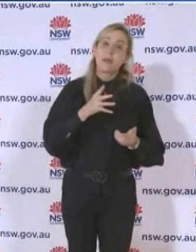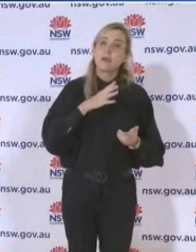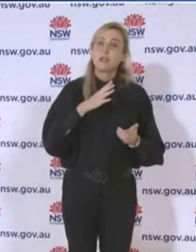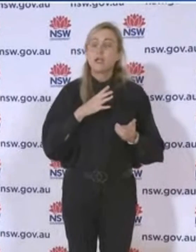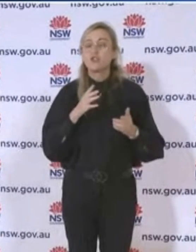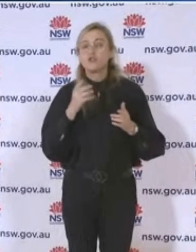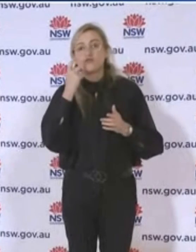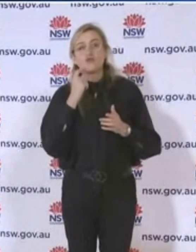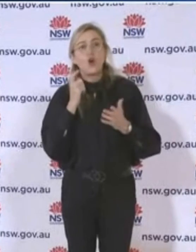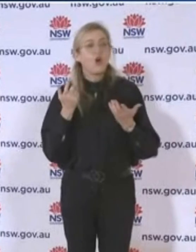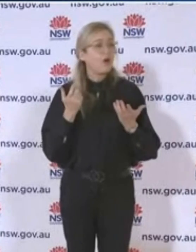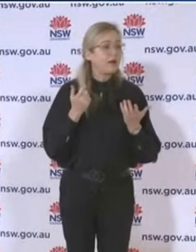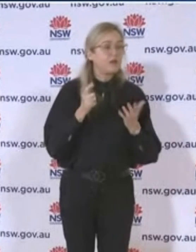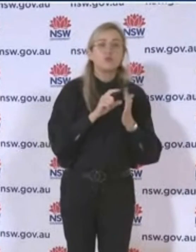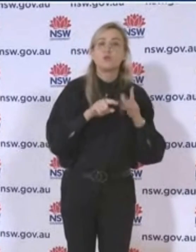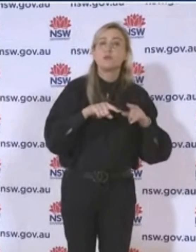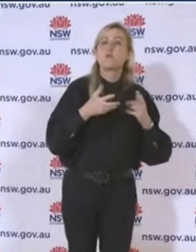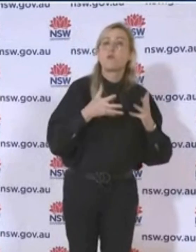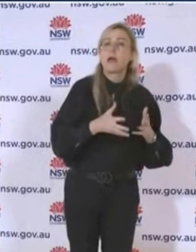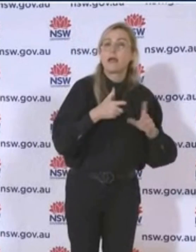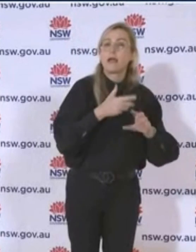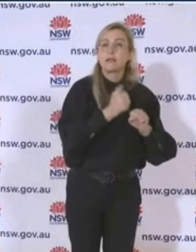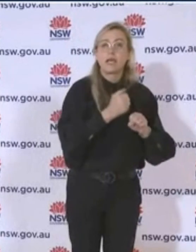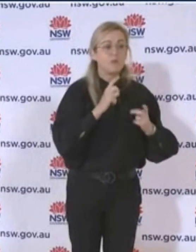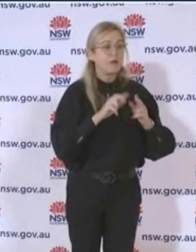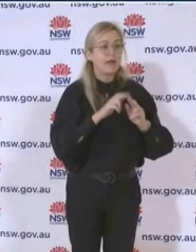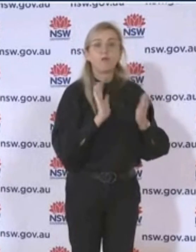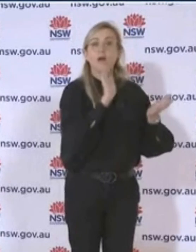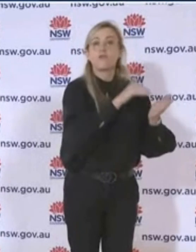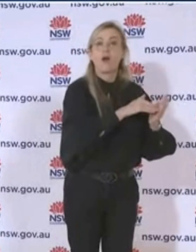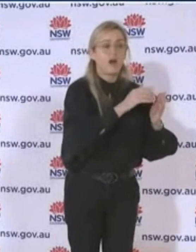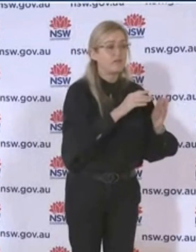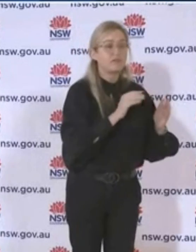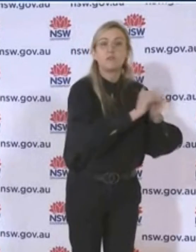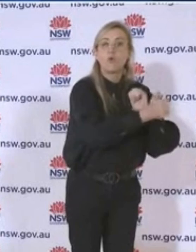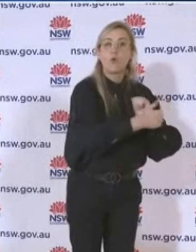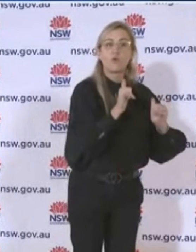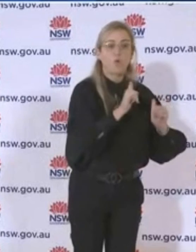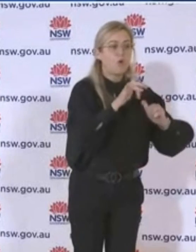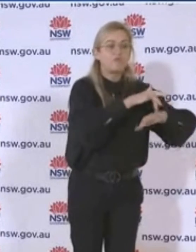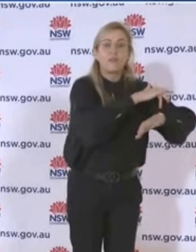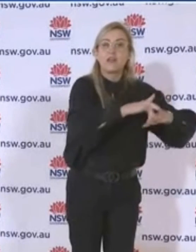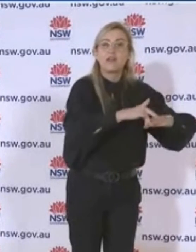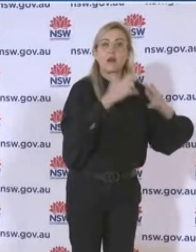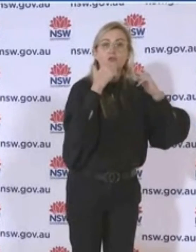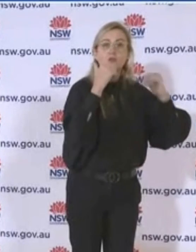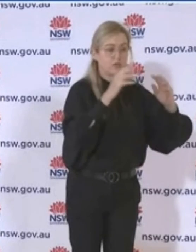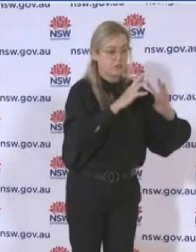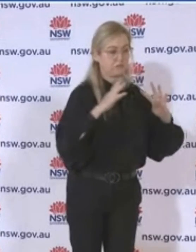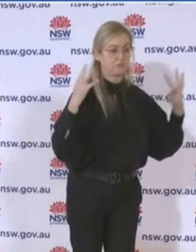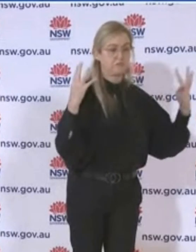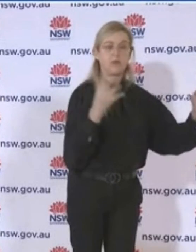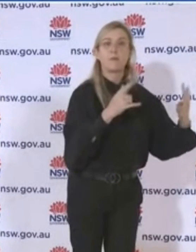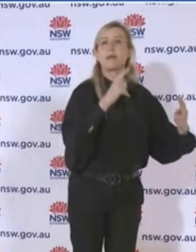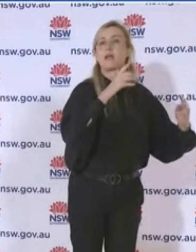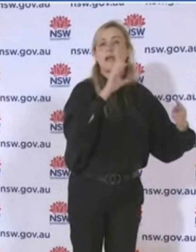it's density in a venue or whether it's the amount of people you have at a major sporting event. So there'll be opportunities for us to move levers up and